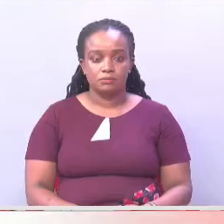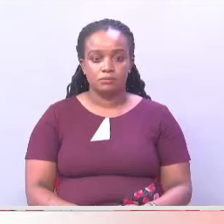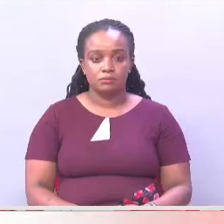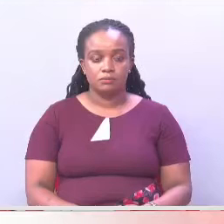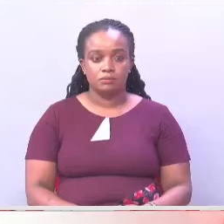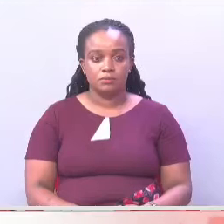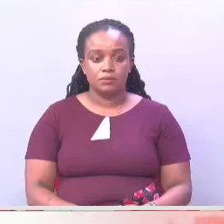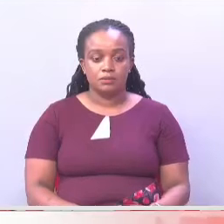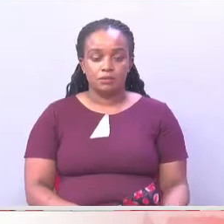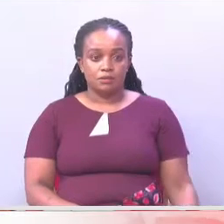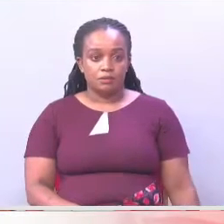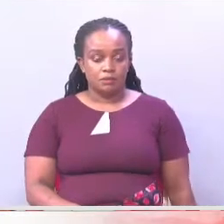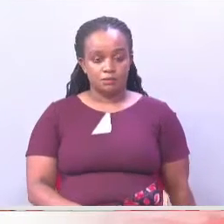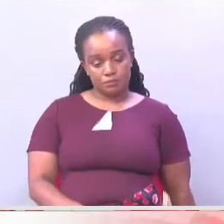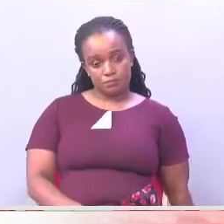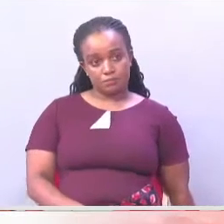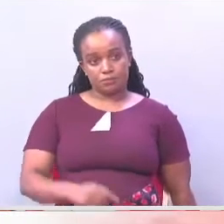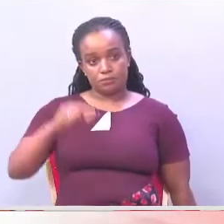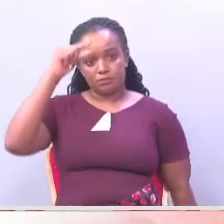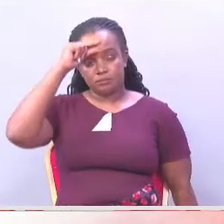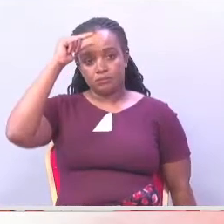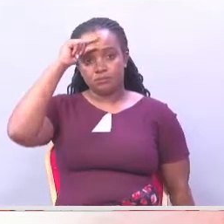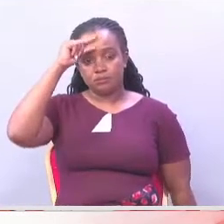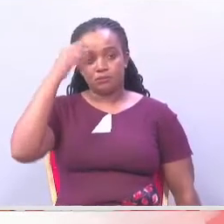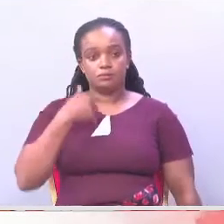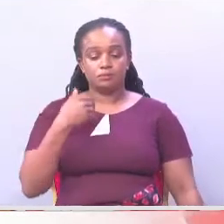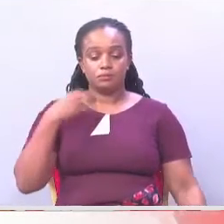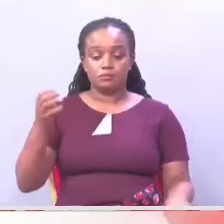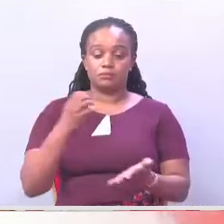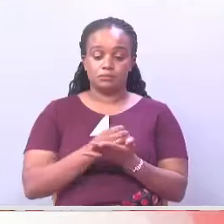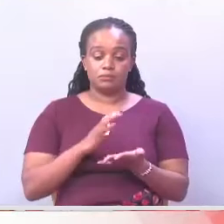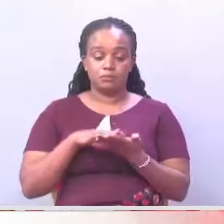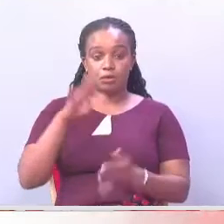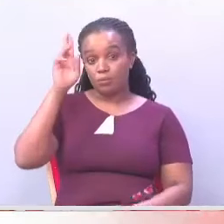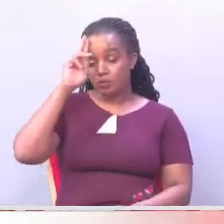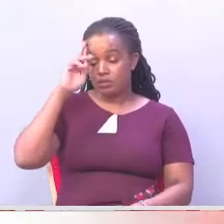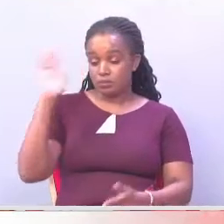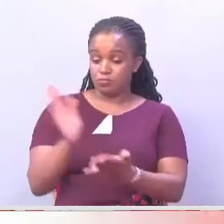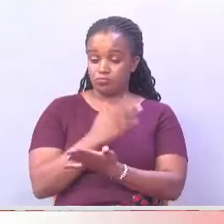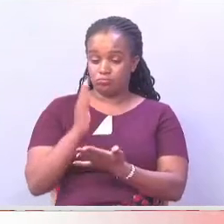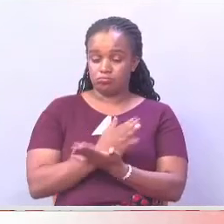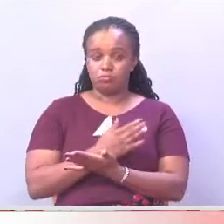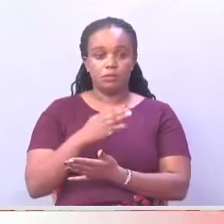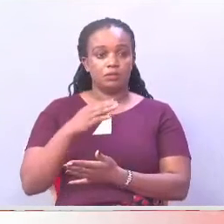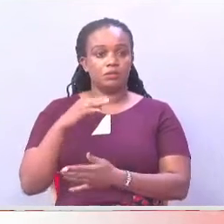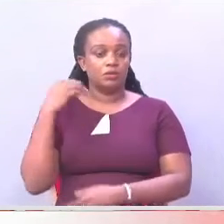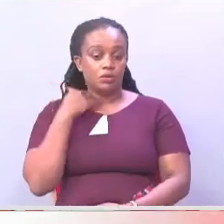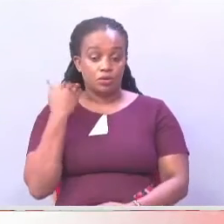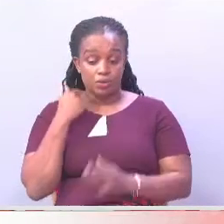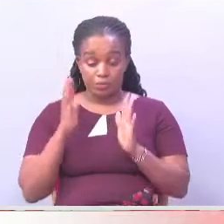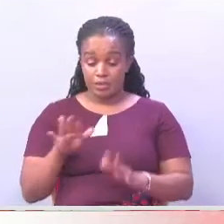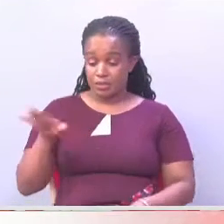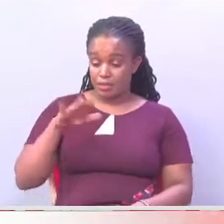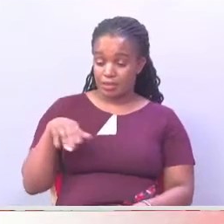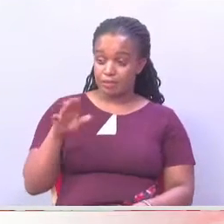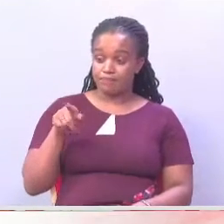More police officers to Olmoran area Laikipia County to smoke out bandits in the area. This comes days after